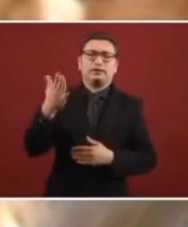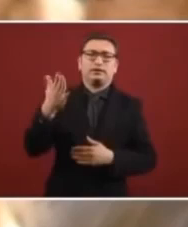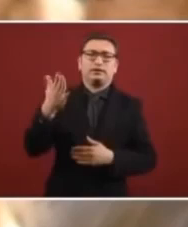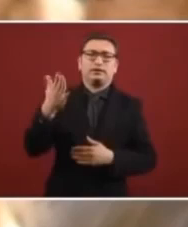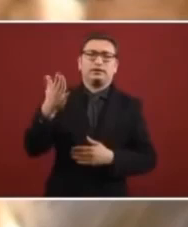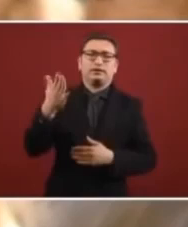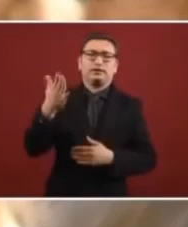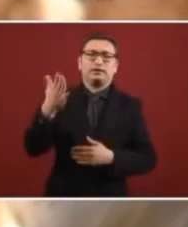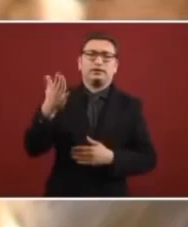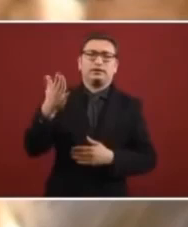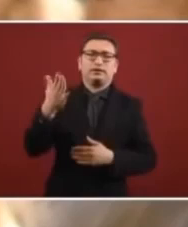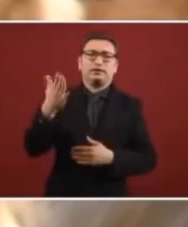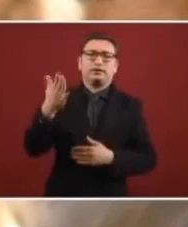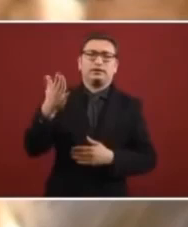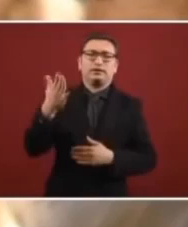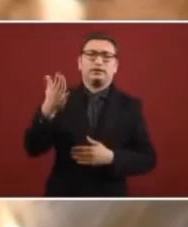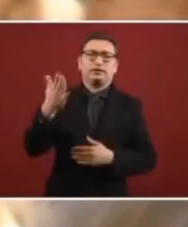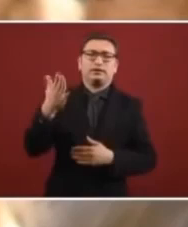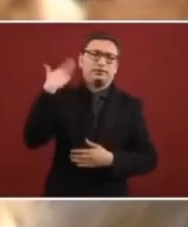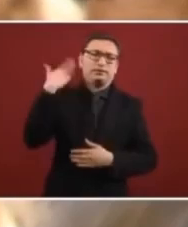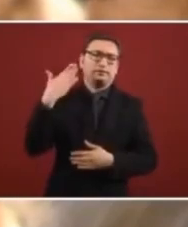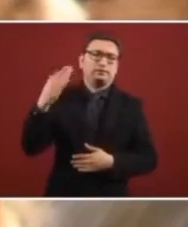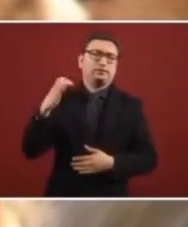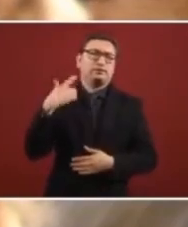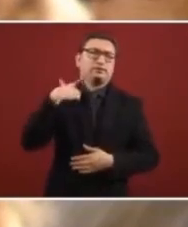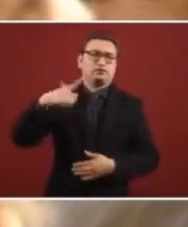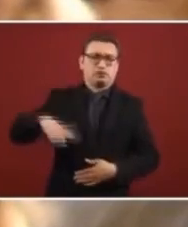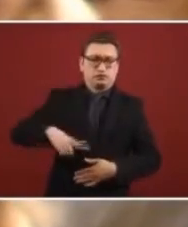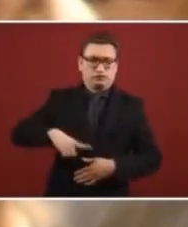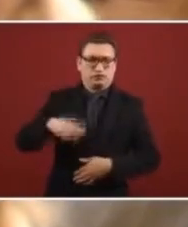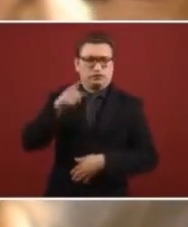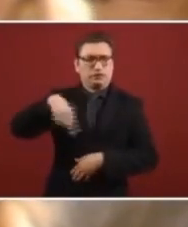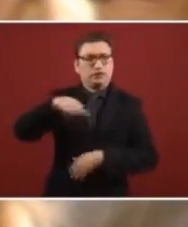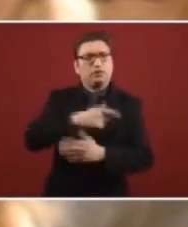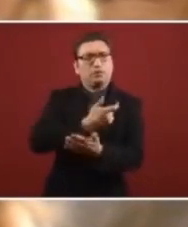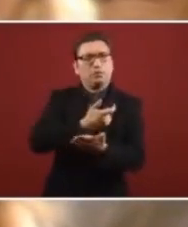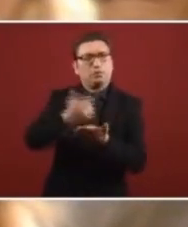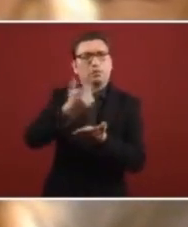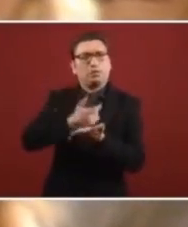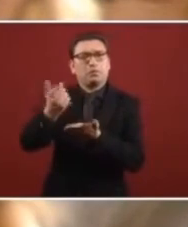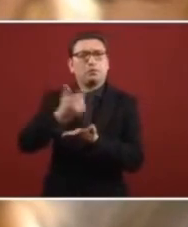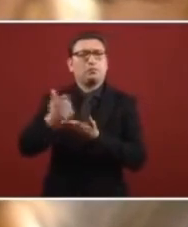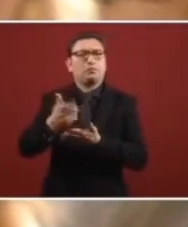previous governments that had Hasta poco más de